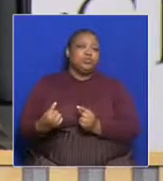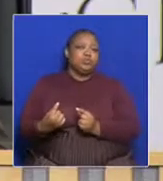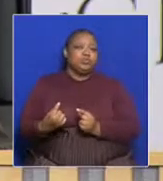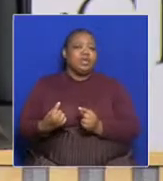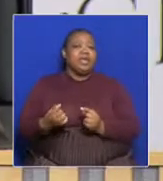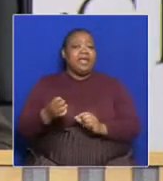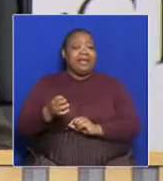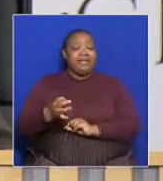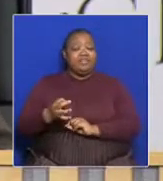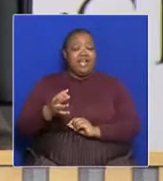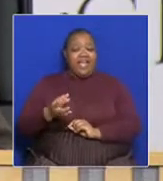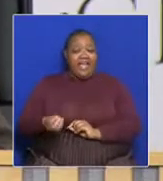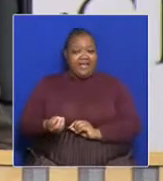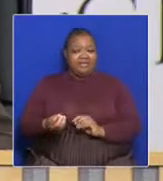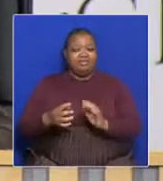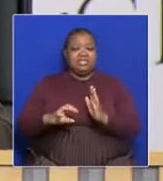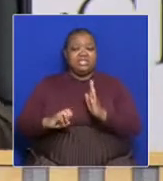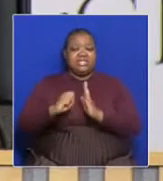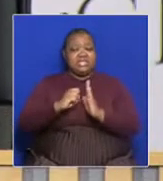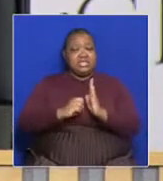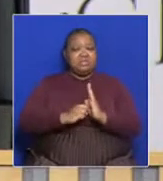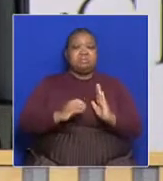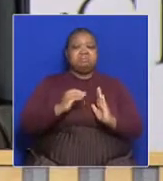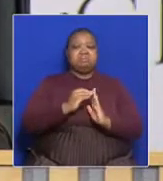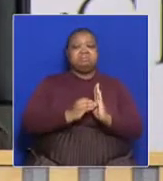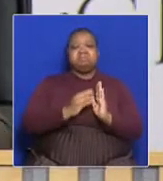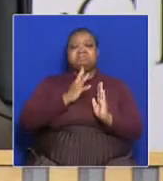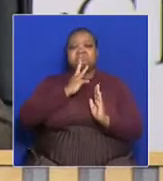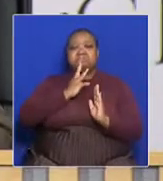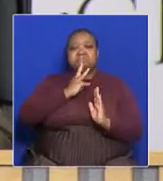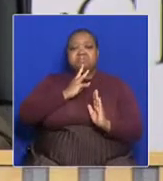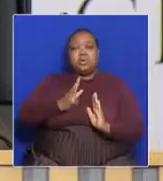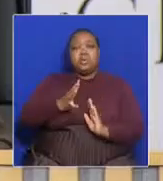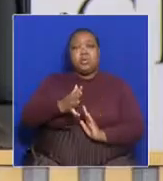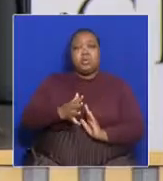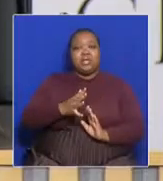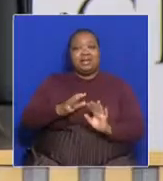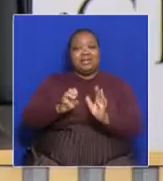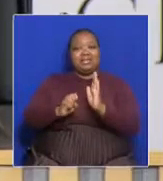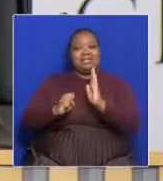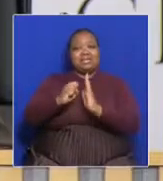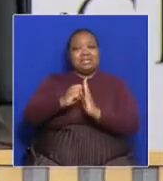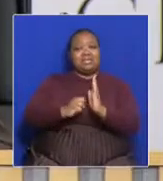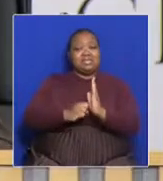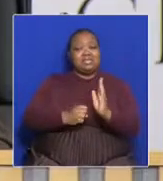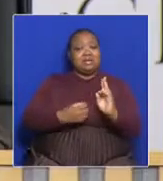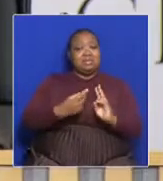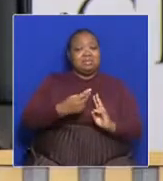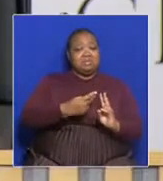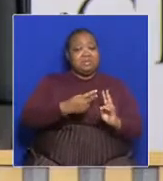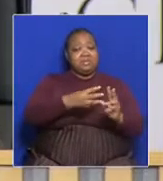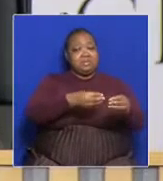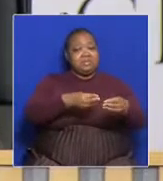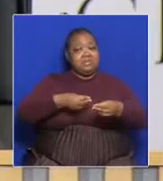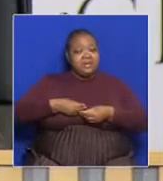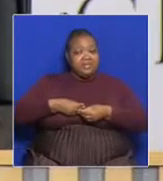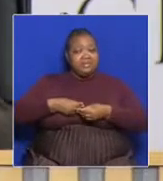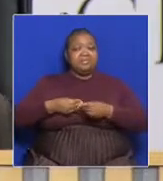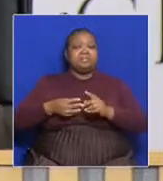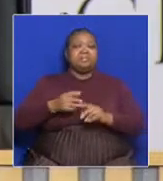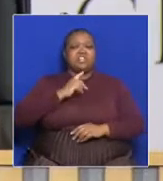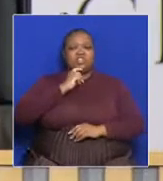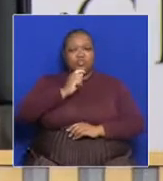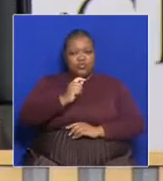statements that I obtained from them. My statements that I obtained from these relevant members was indeed a true reflection